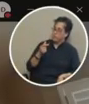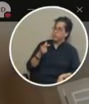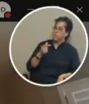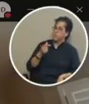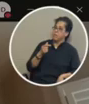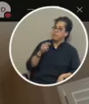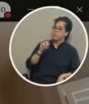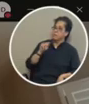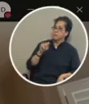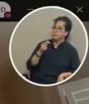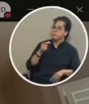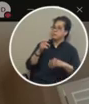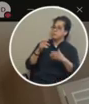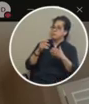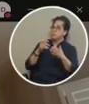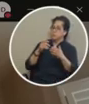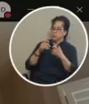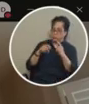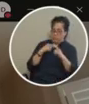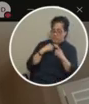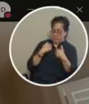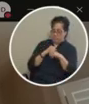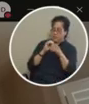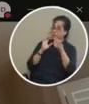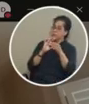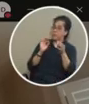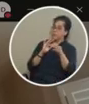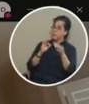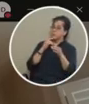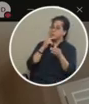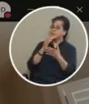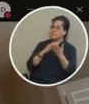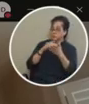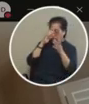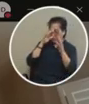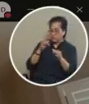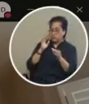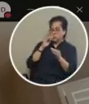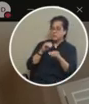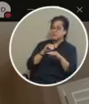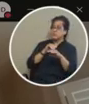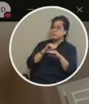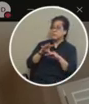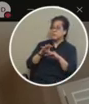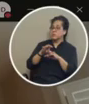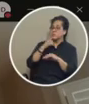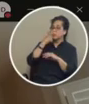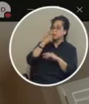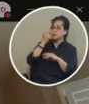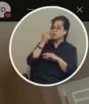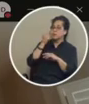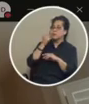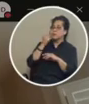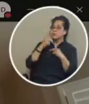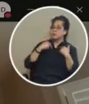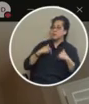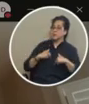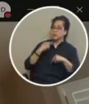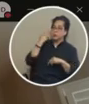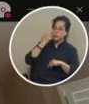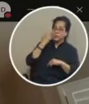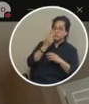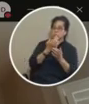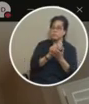to add too that whenever I made my comments earlier, I said that some of these decisions are going to be impacted because of health reasons